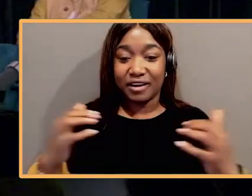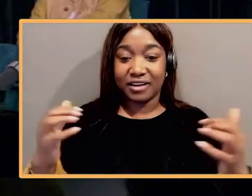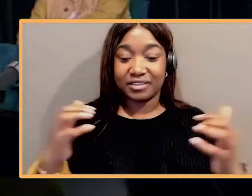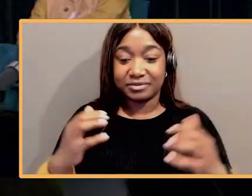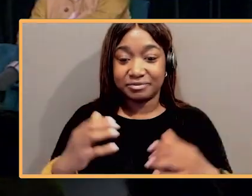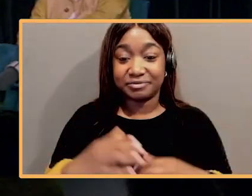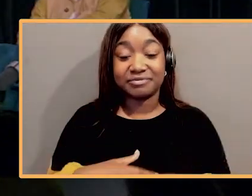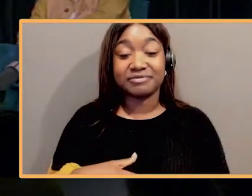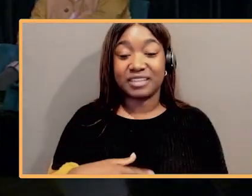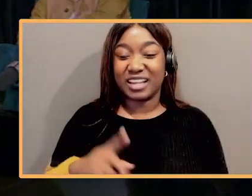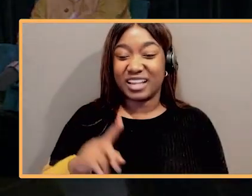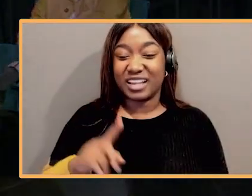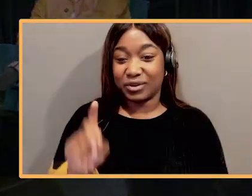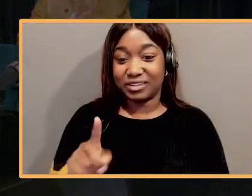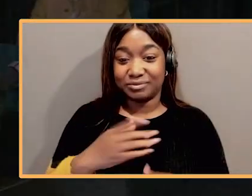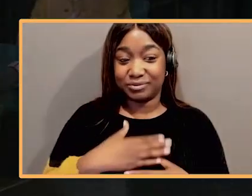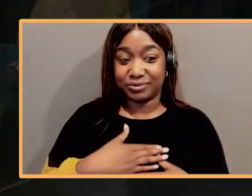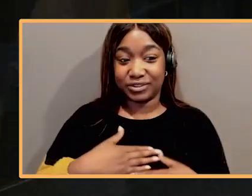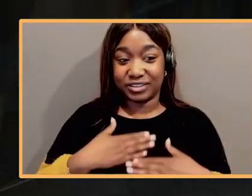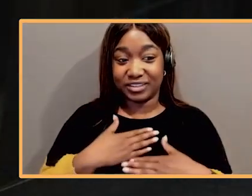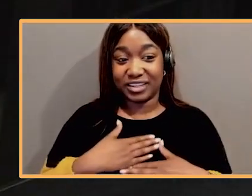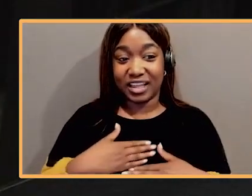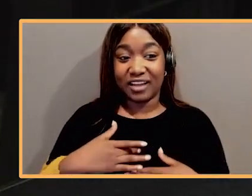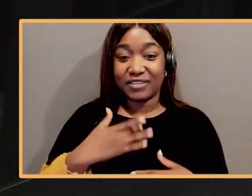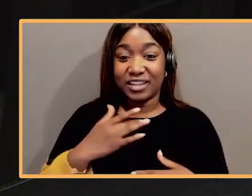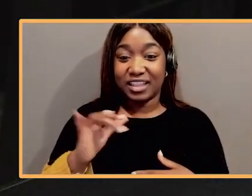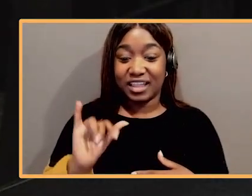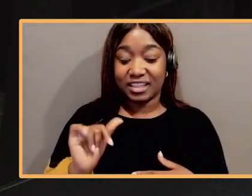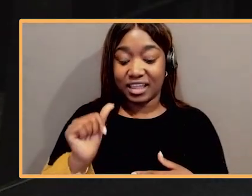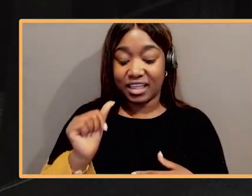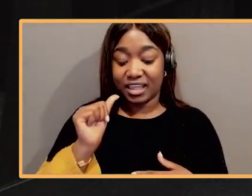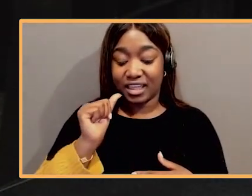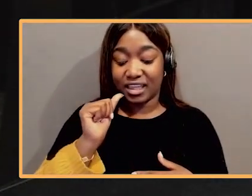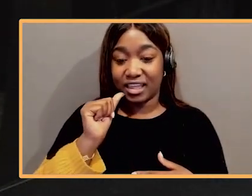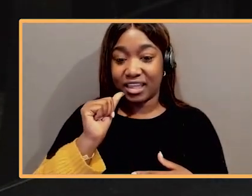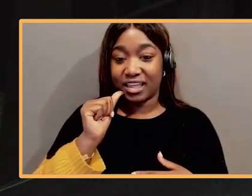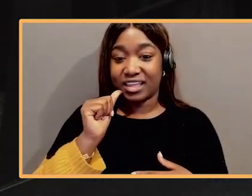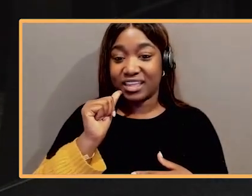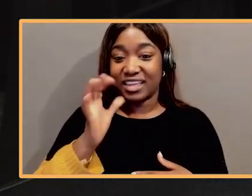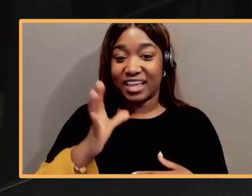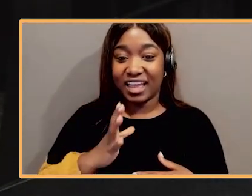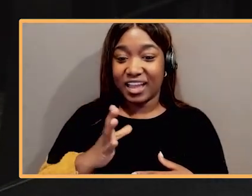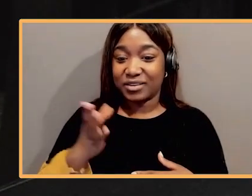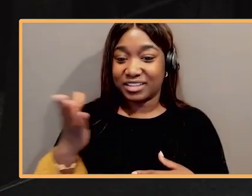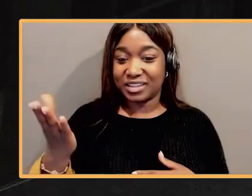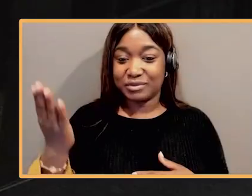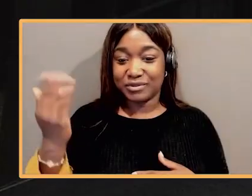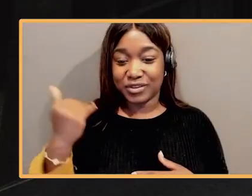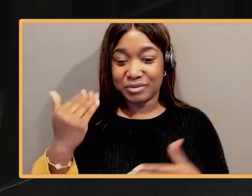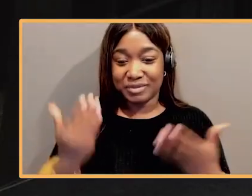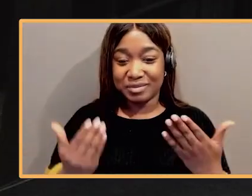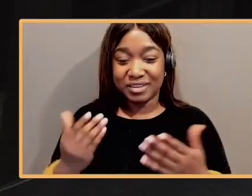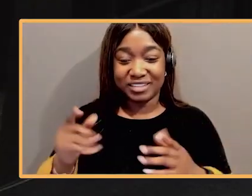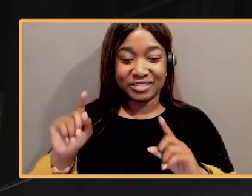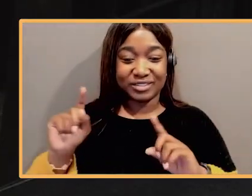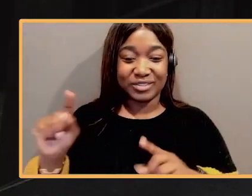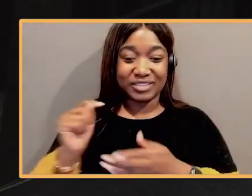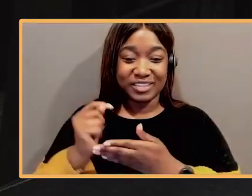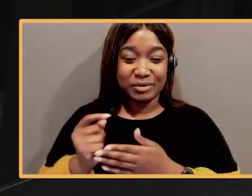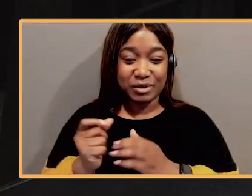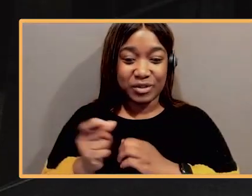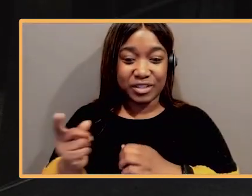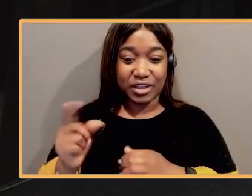lot. I kind of feel like that gal was up here before. I probably should be in therapy with her. I graduated